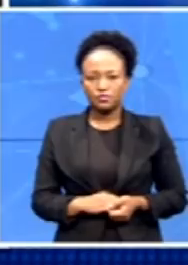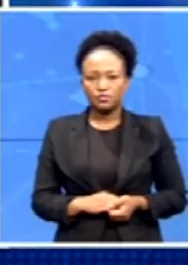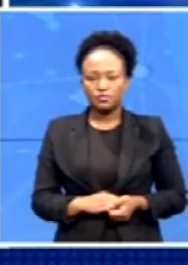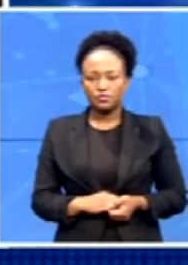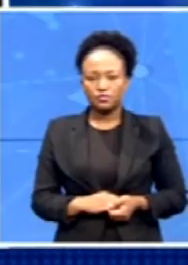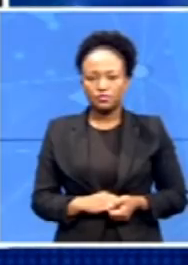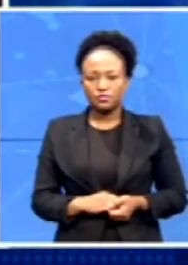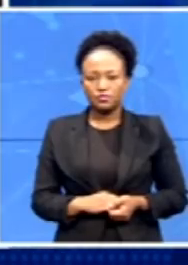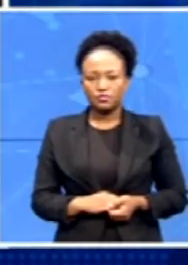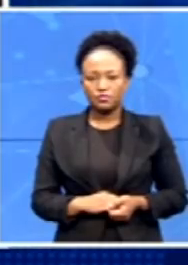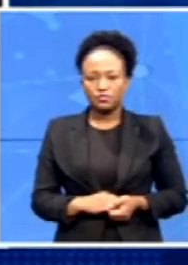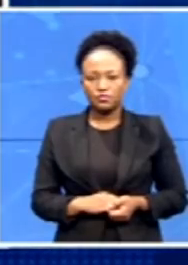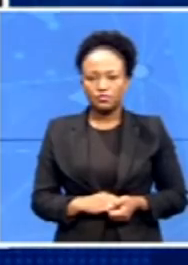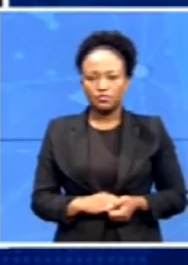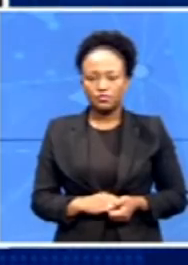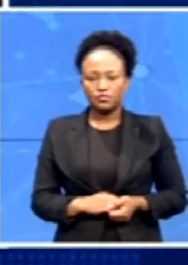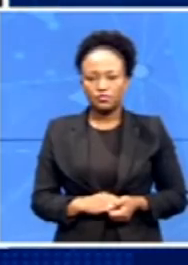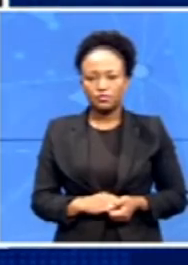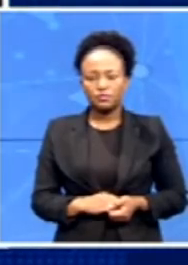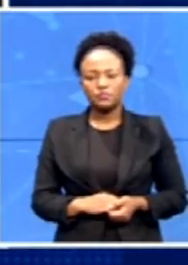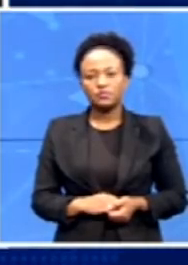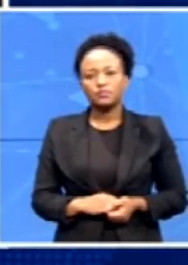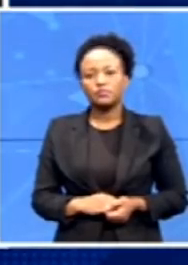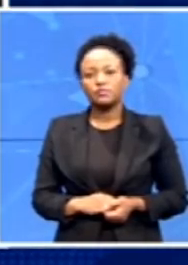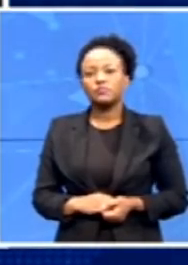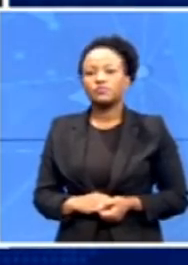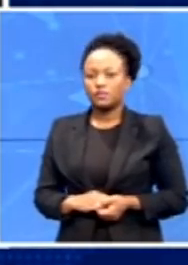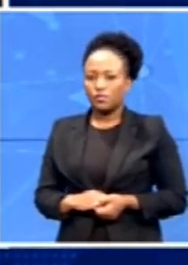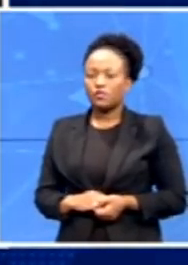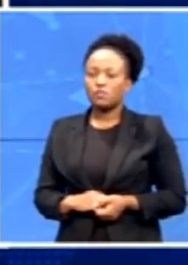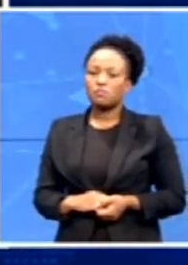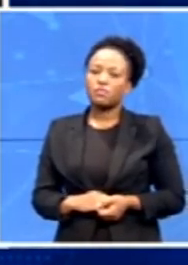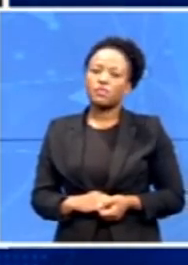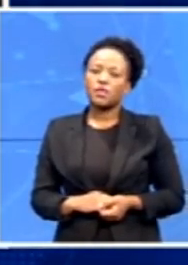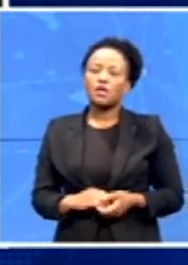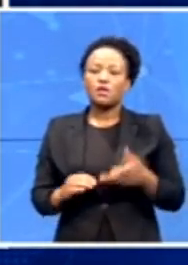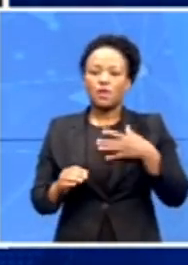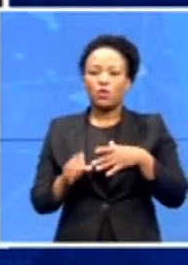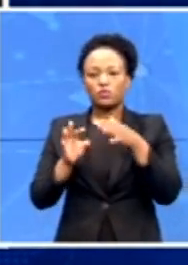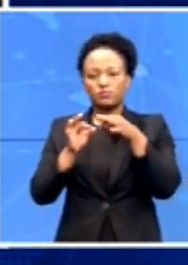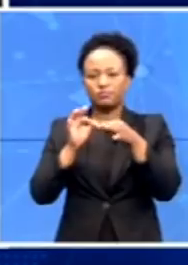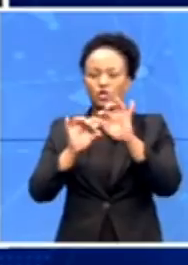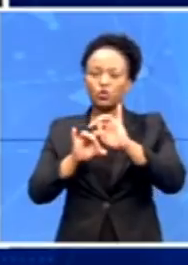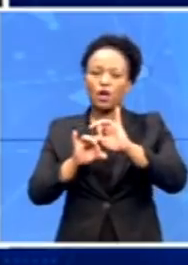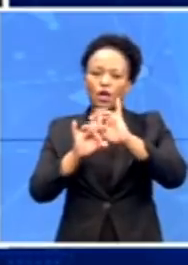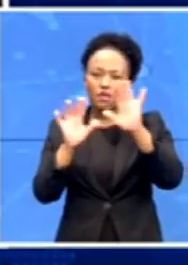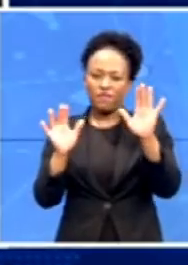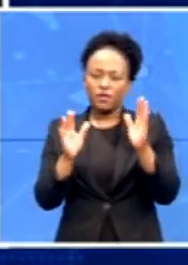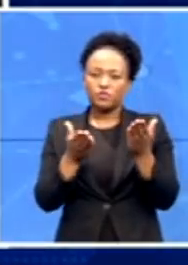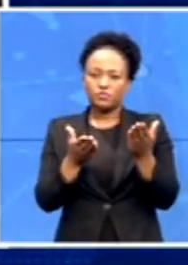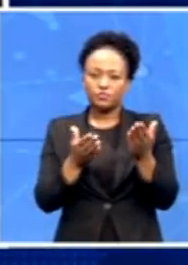Miss, as the court pleases, my lady, maybe I should clarify it as follows. Yes.